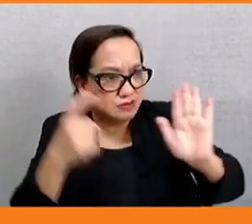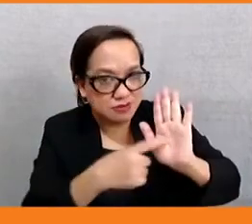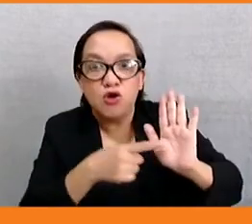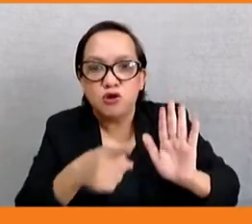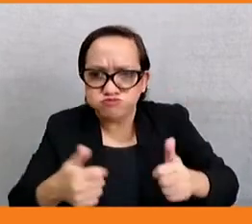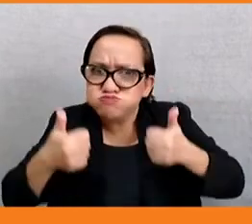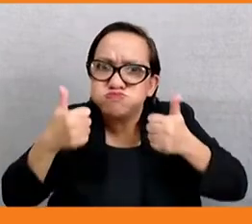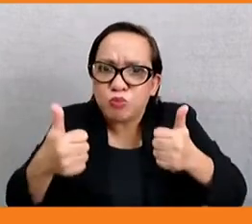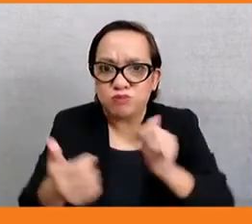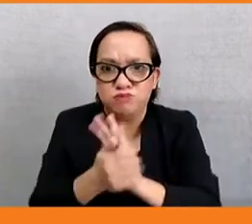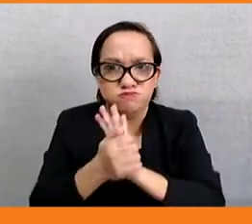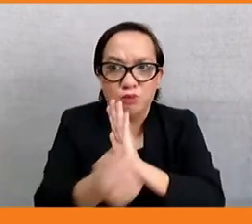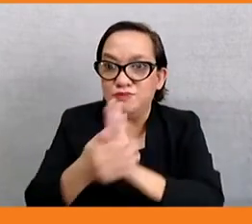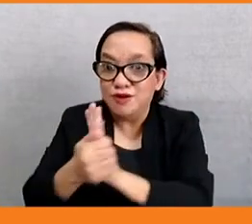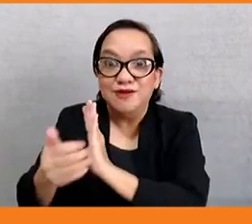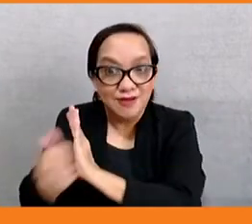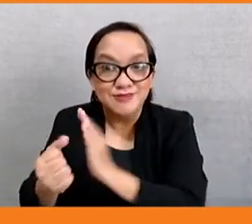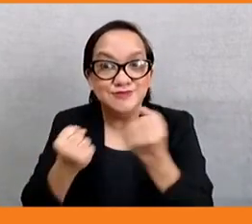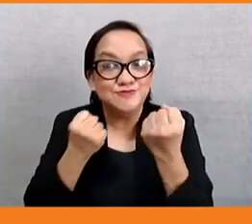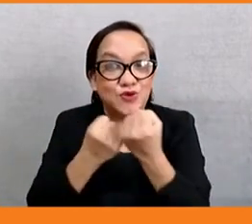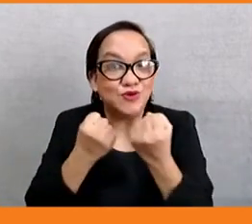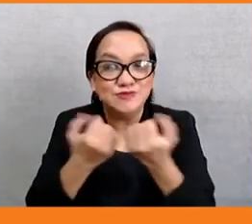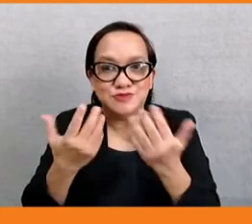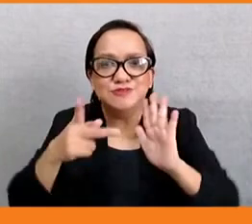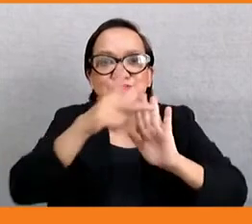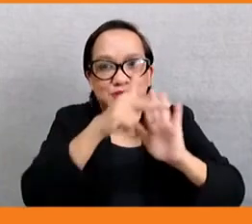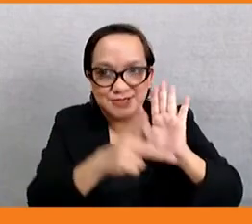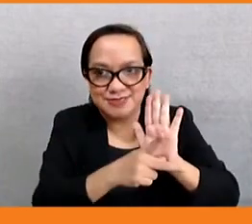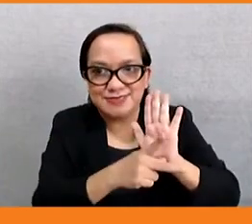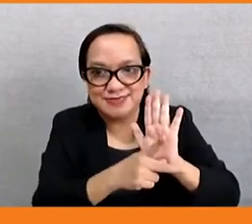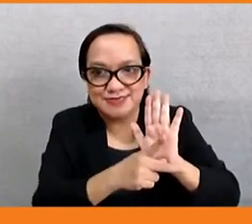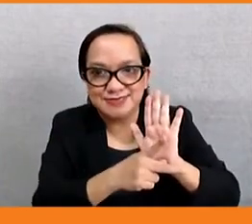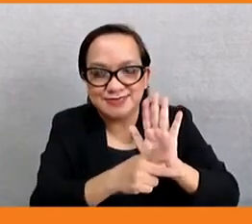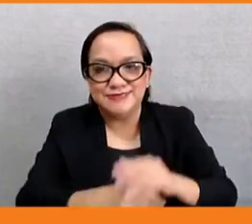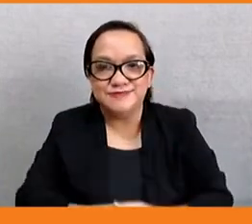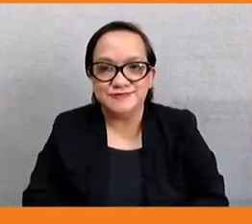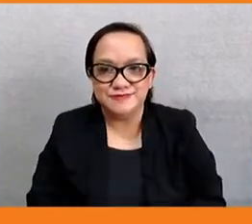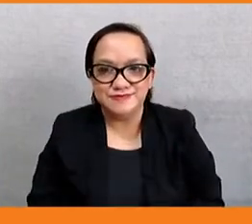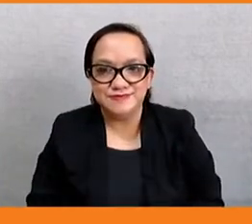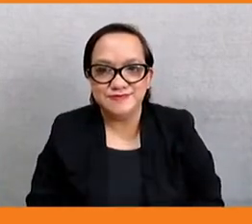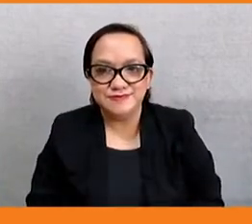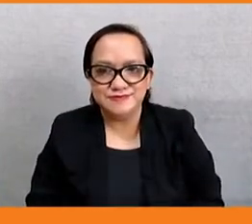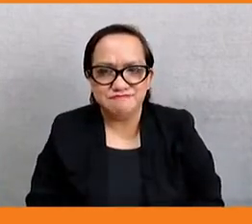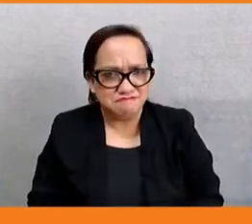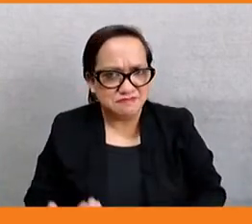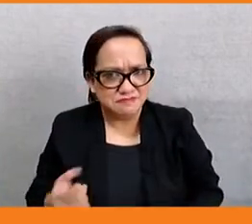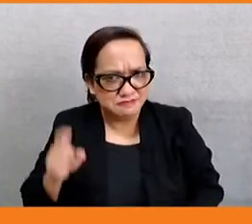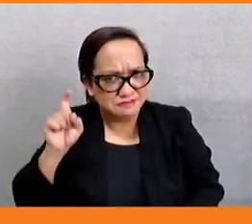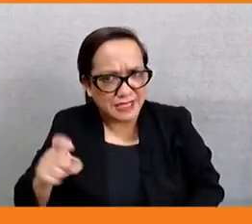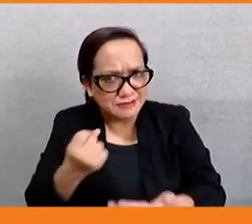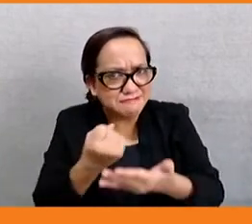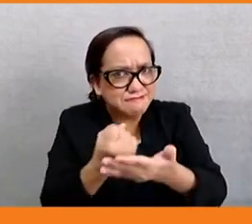the policy. Finally, I was not asked, but let me make one comment on your remarks